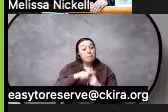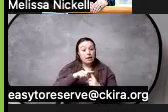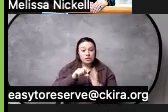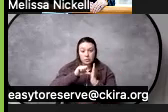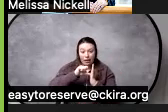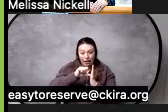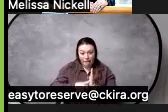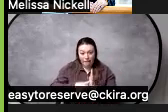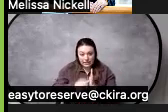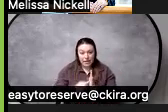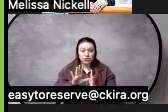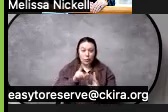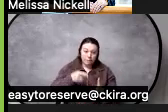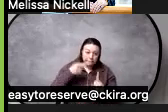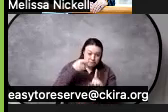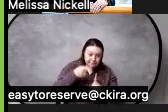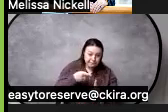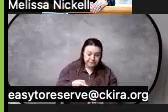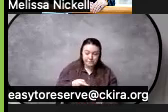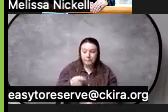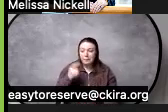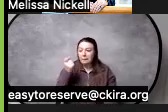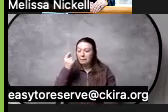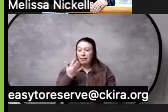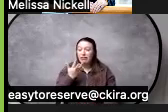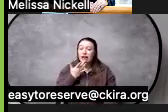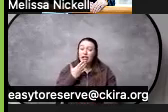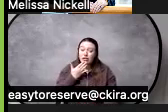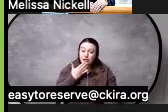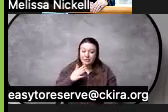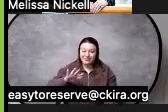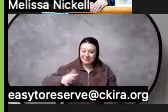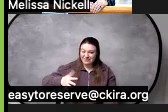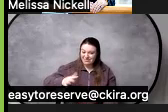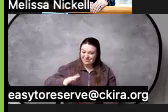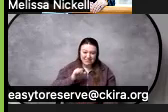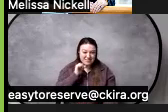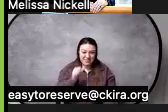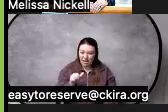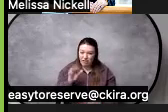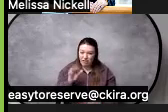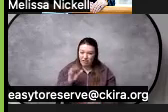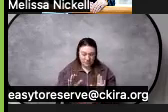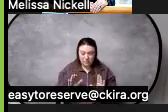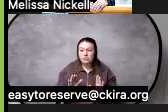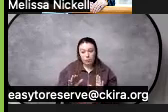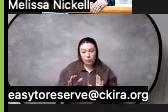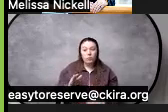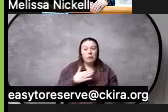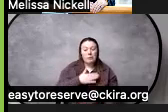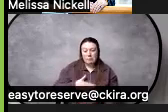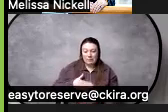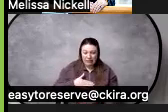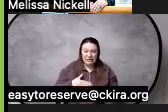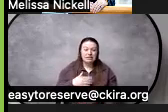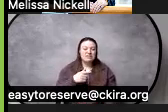see that the color choices in this slide are not the most sensible. So you want to avoid loud and garish colors.